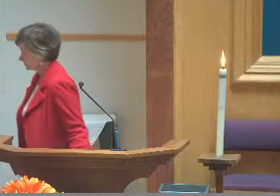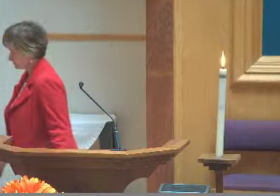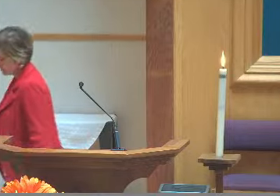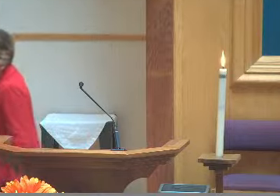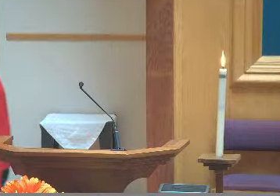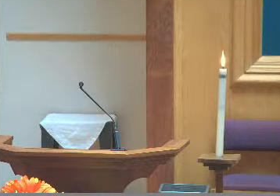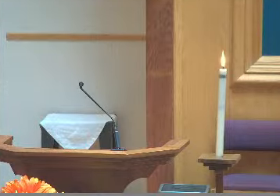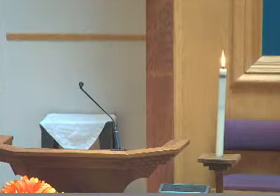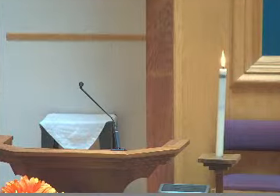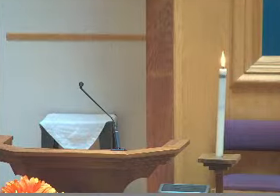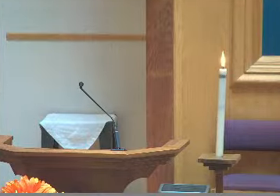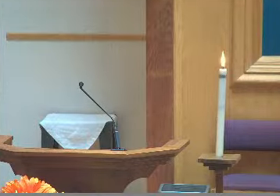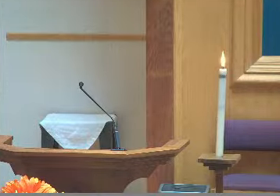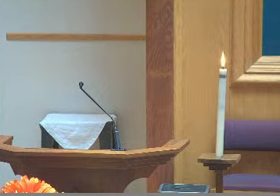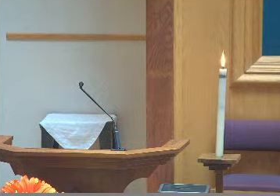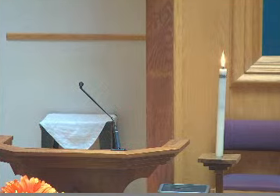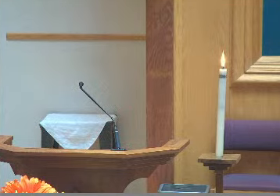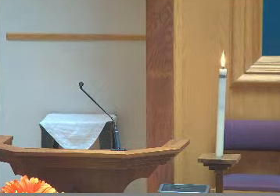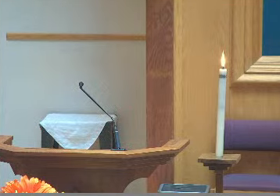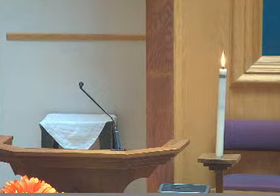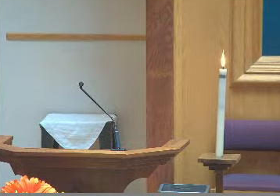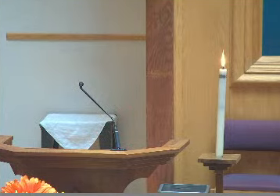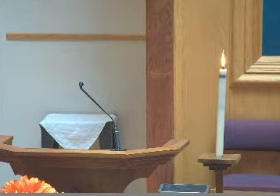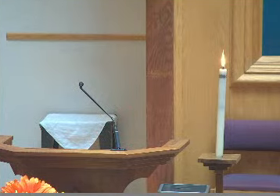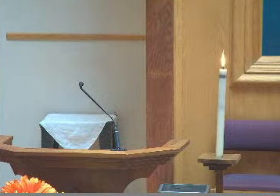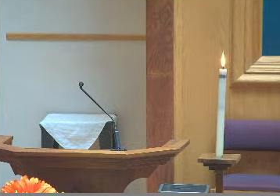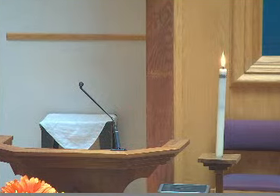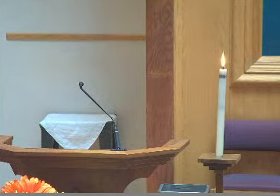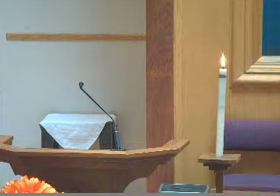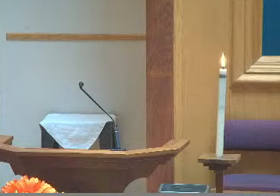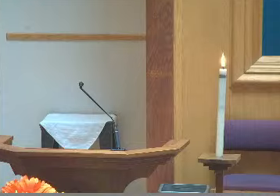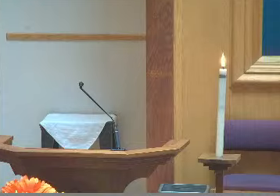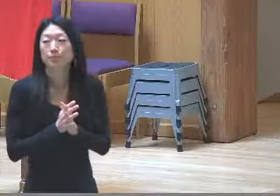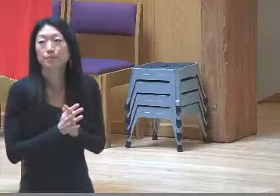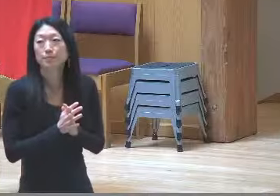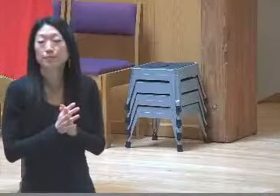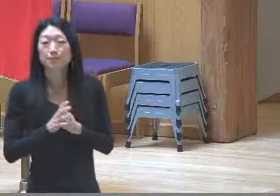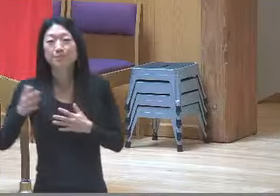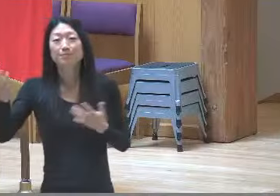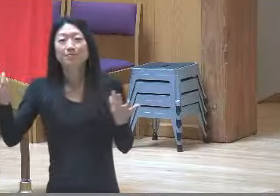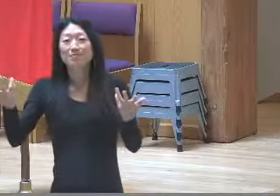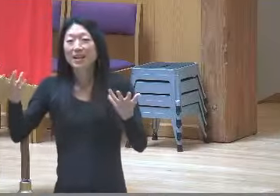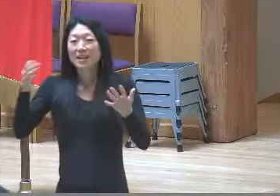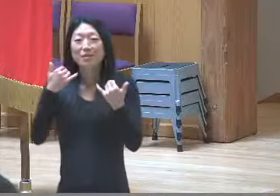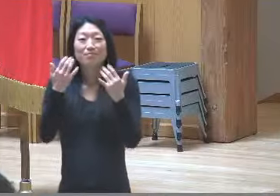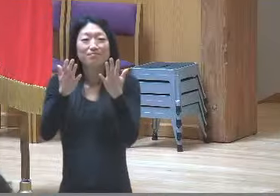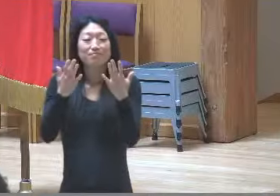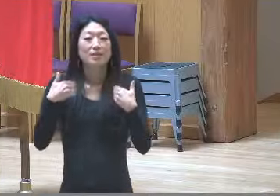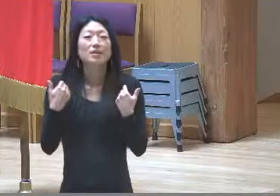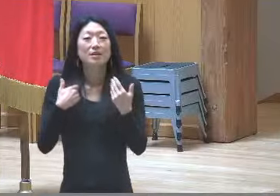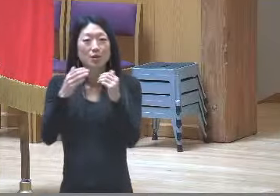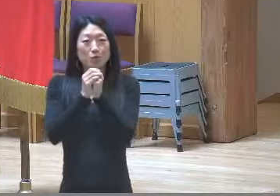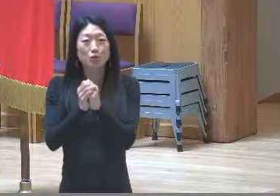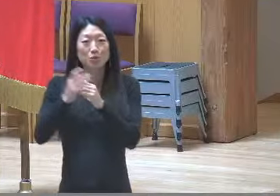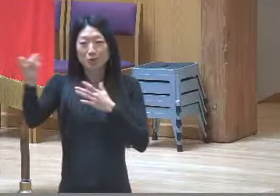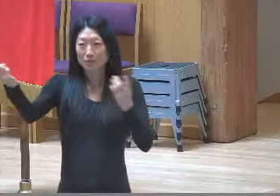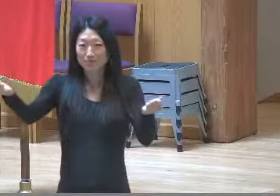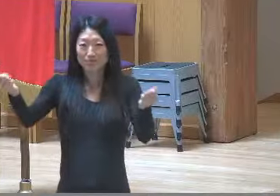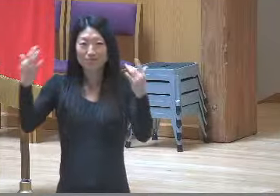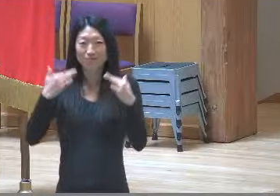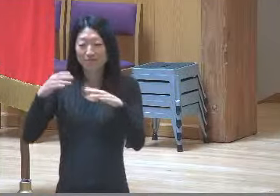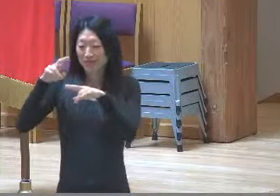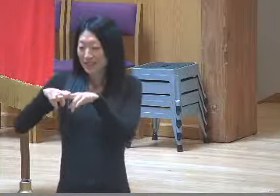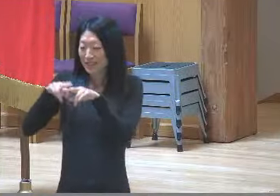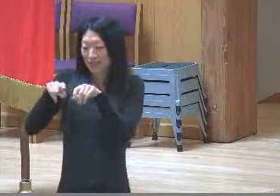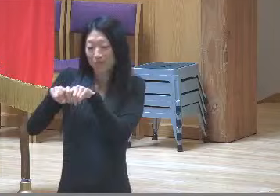I invite you to be seated, and I want to invite all of our young worshipers forward, and we're going to find a spot on this first step here.